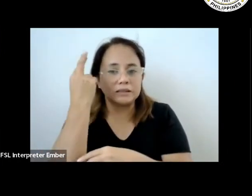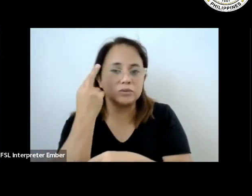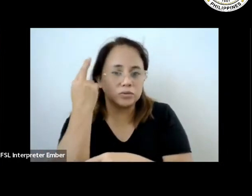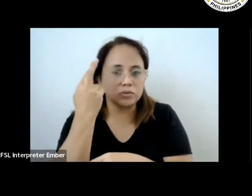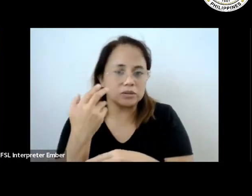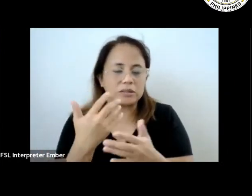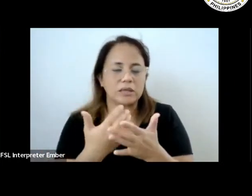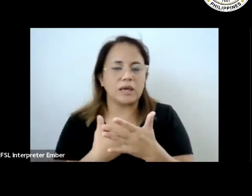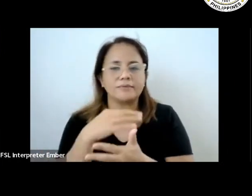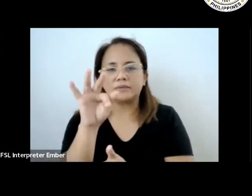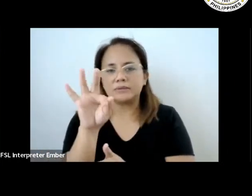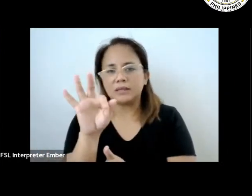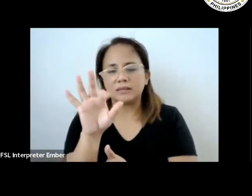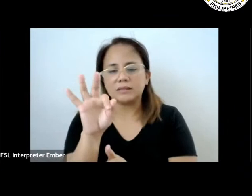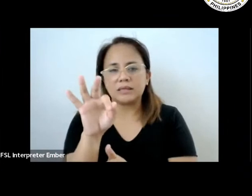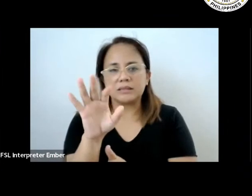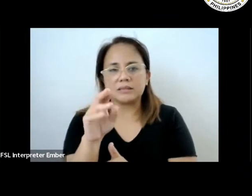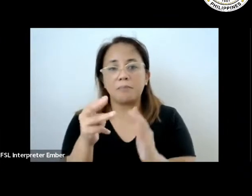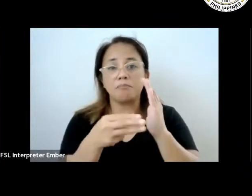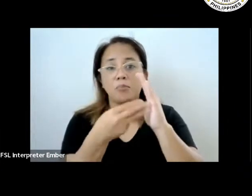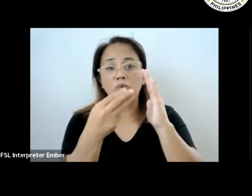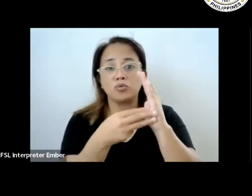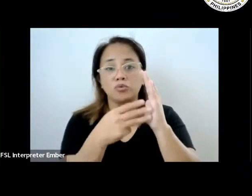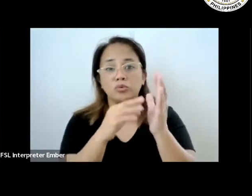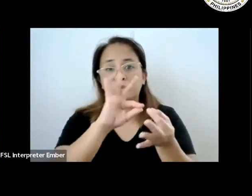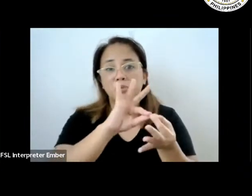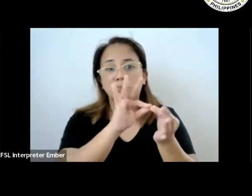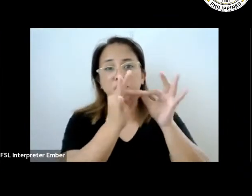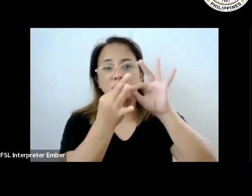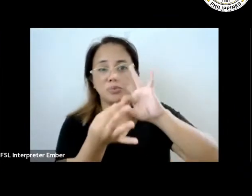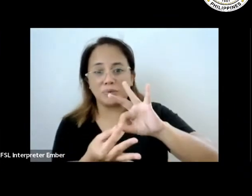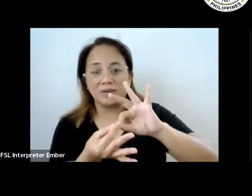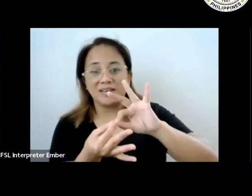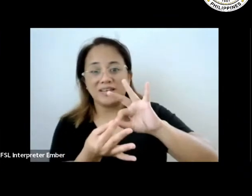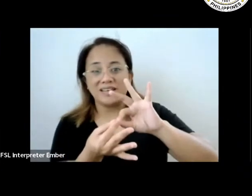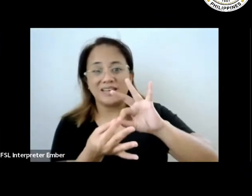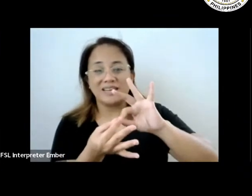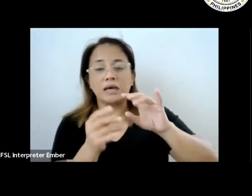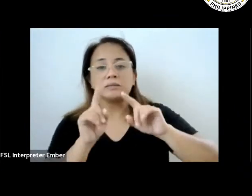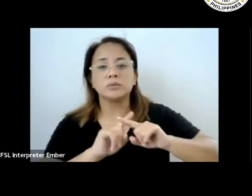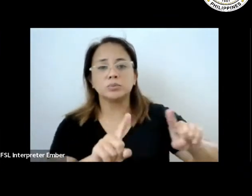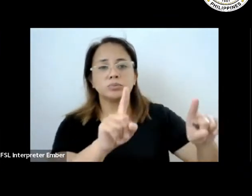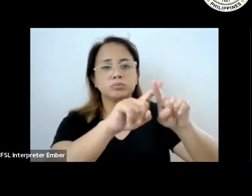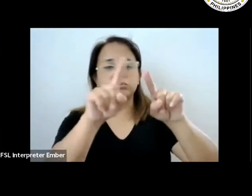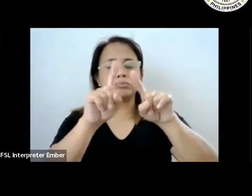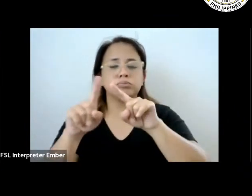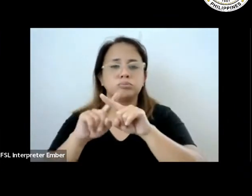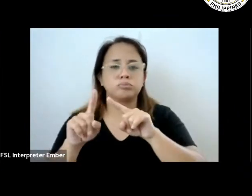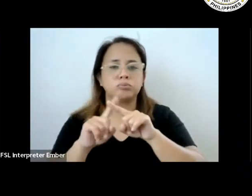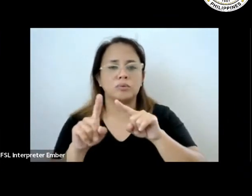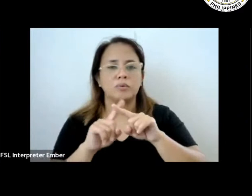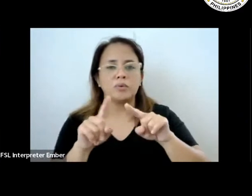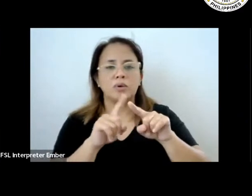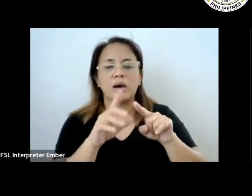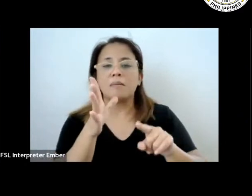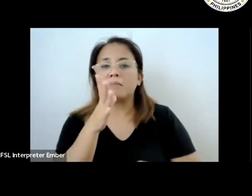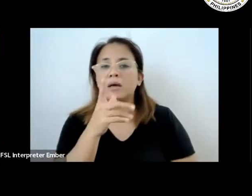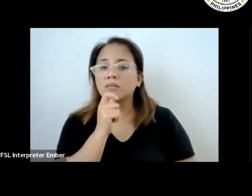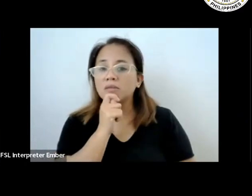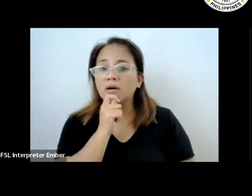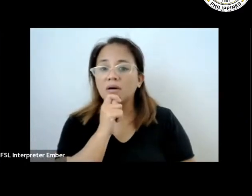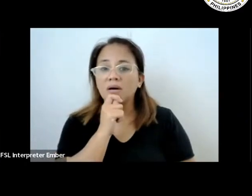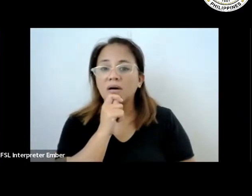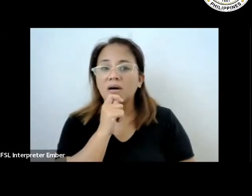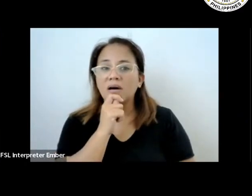having 19 modules translated into different mother tongue is